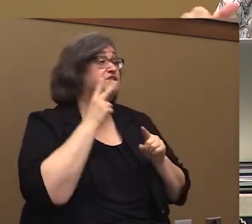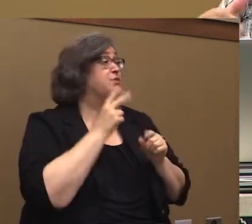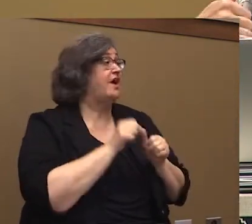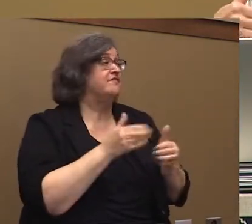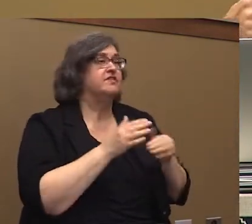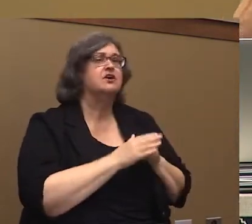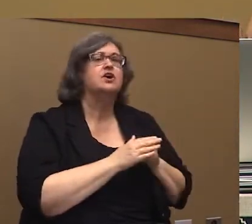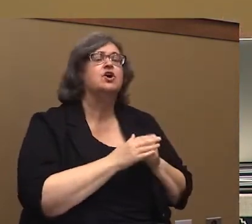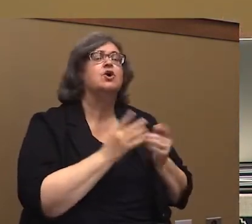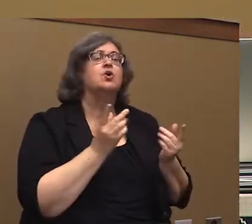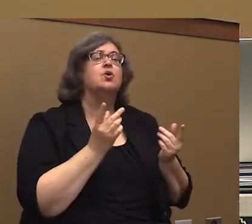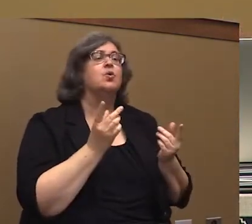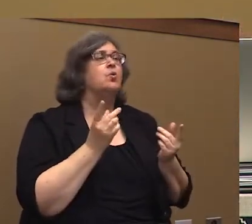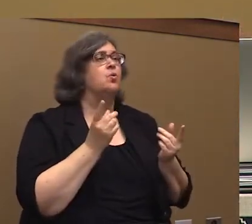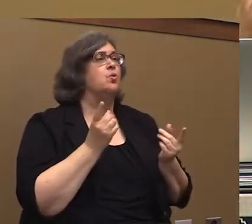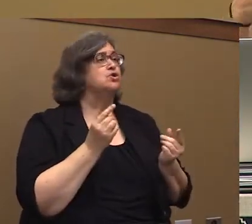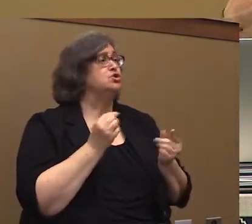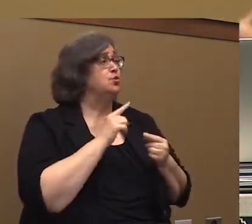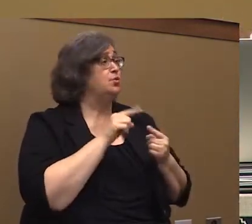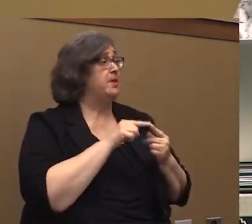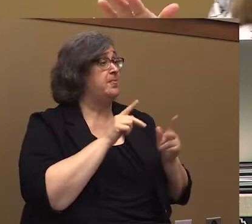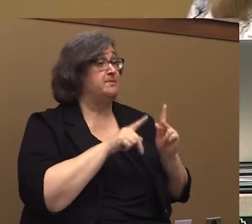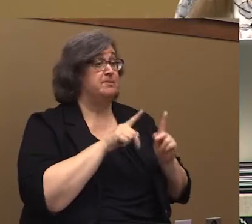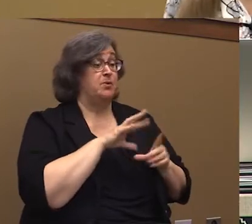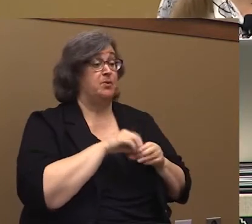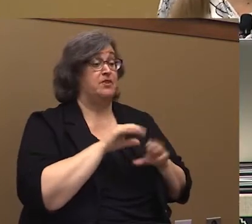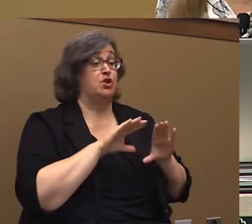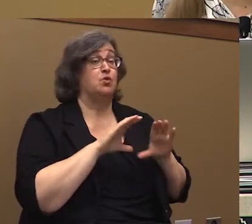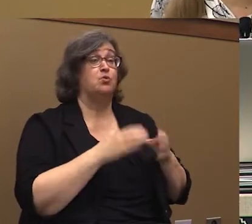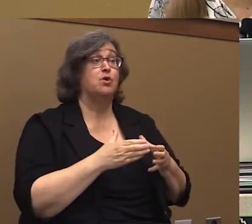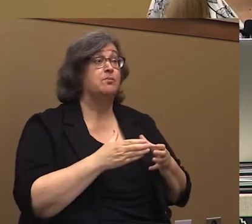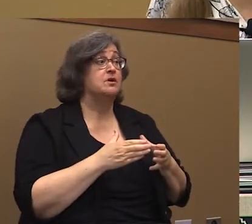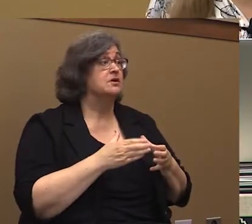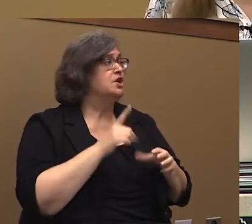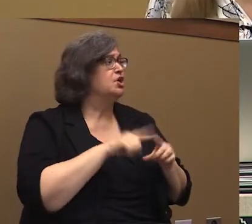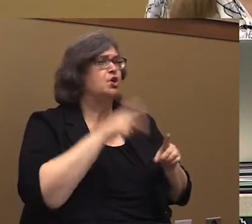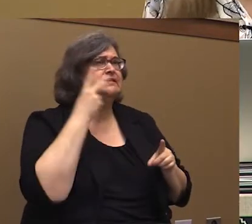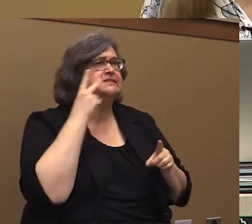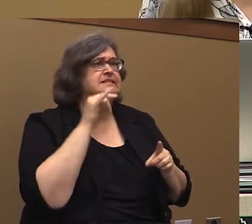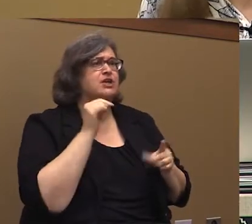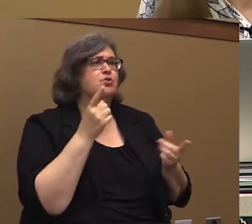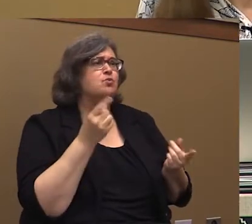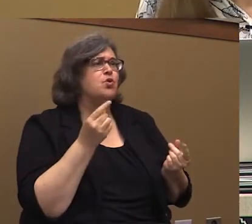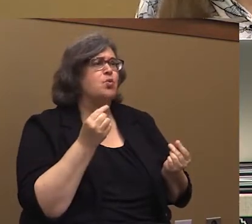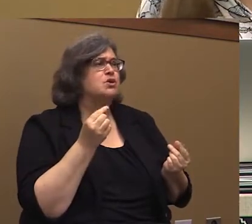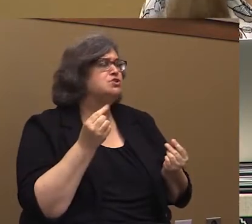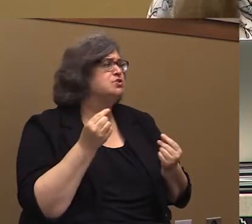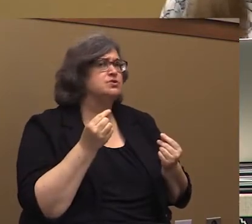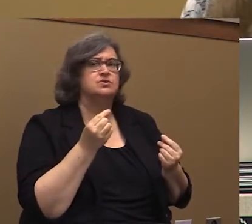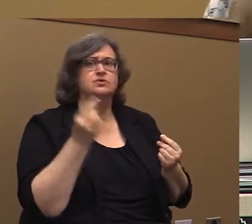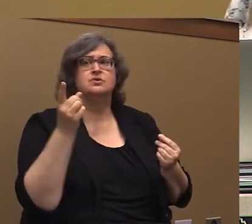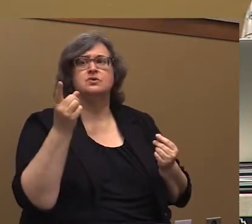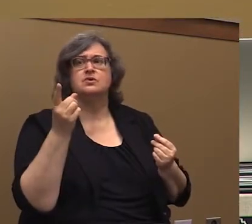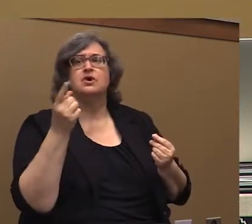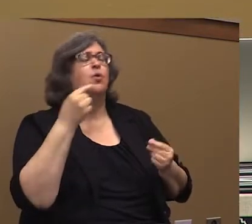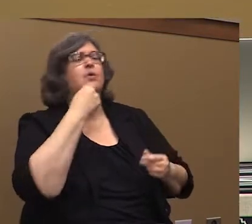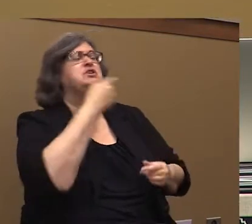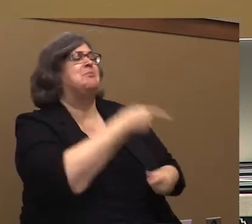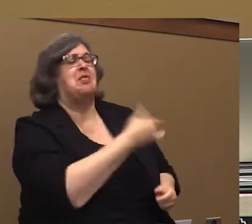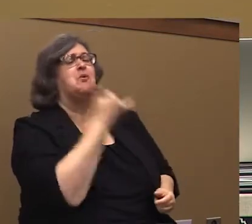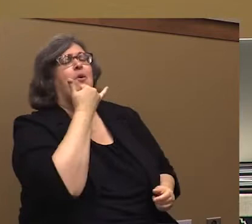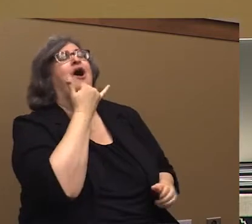No. What did you do when the people in your group couldn't see it? What did you do?